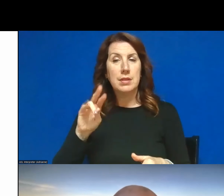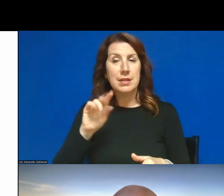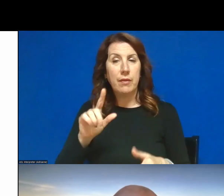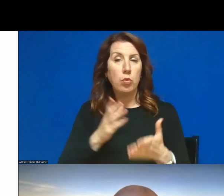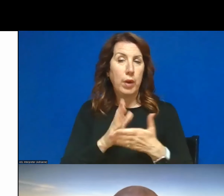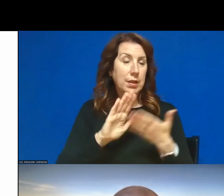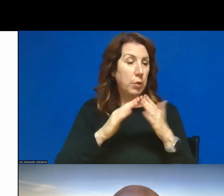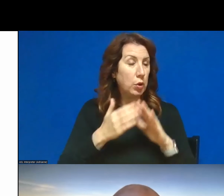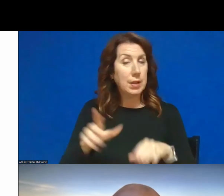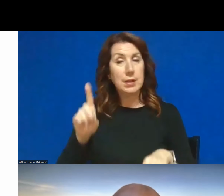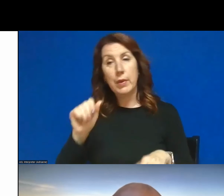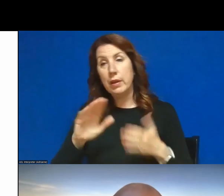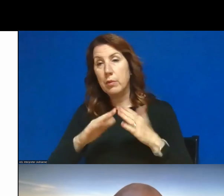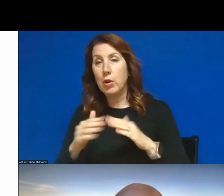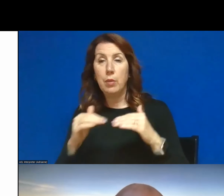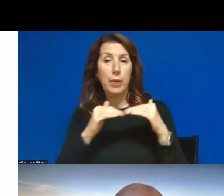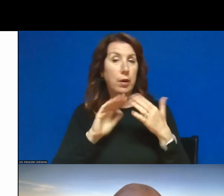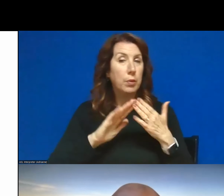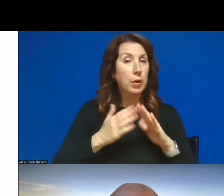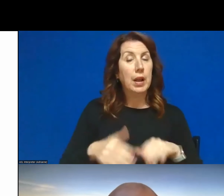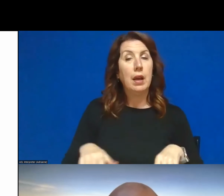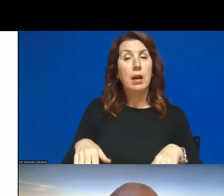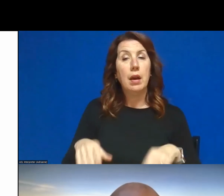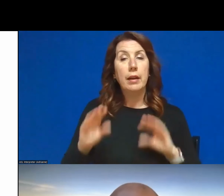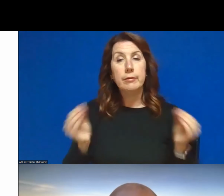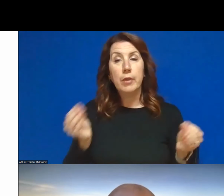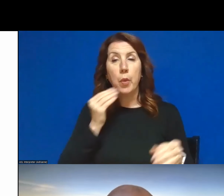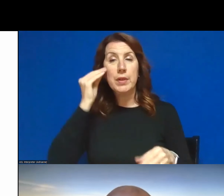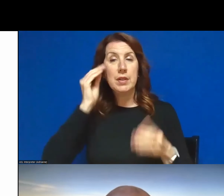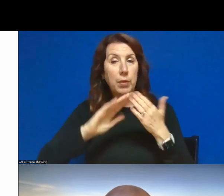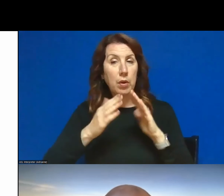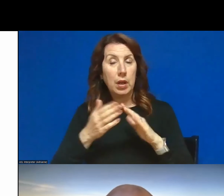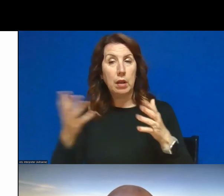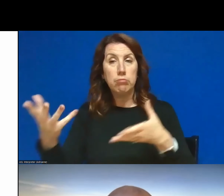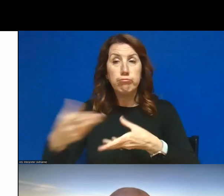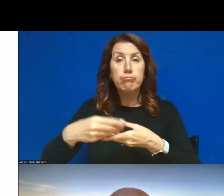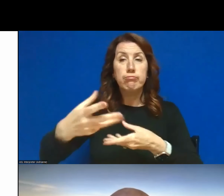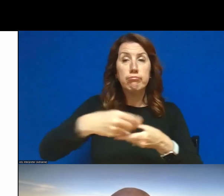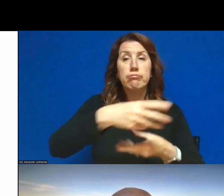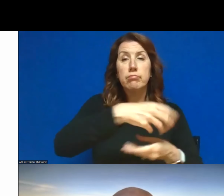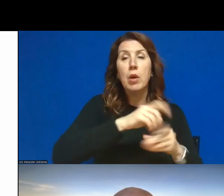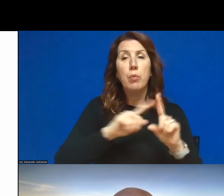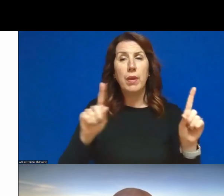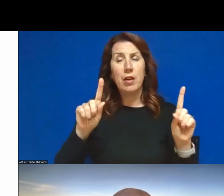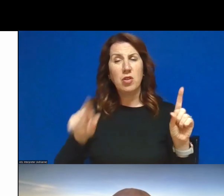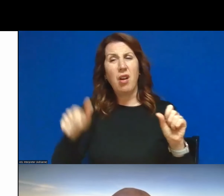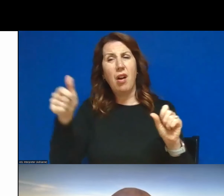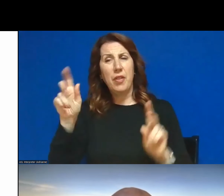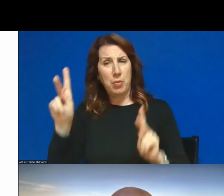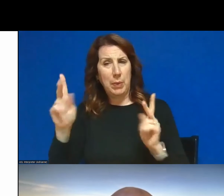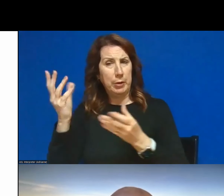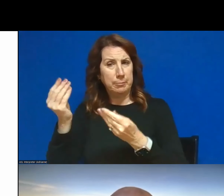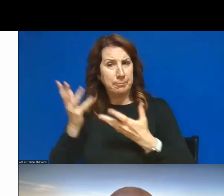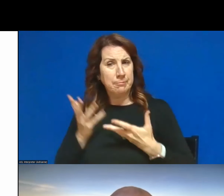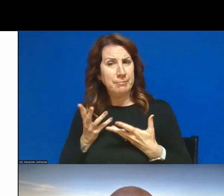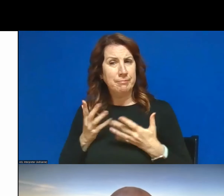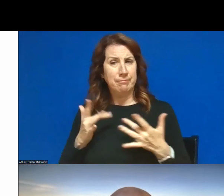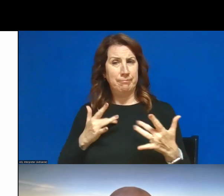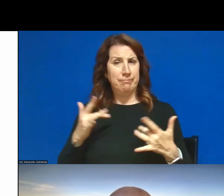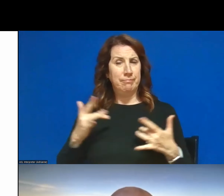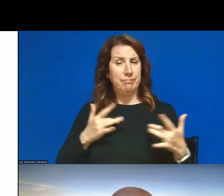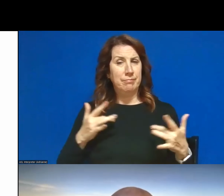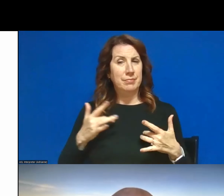disability community, peer community, and homeless community. But there are so many other people that have expressed to us and expressed to other